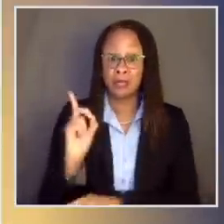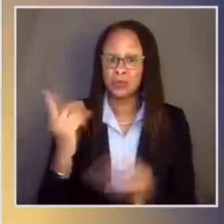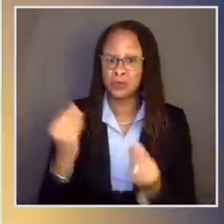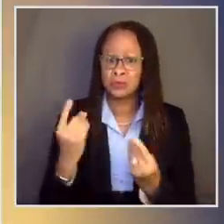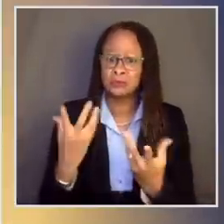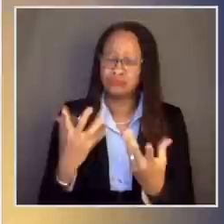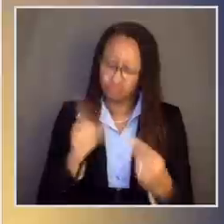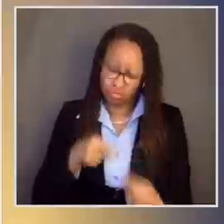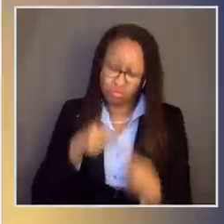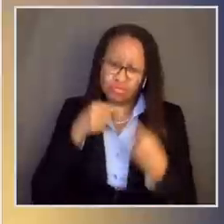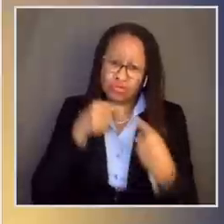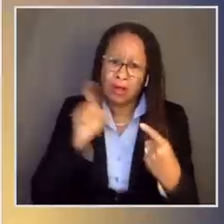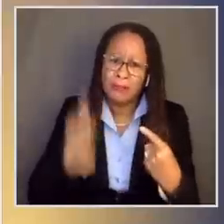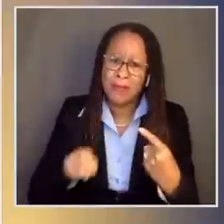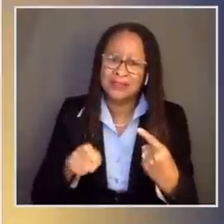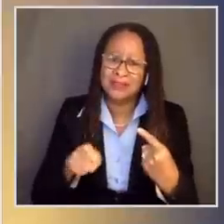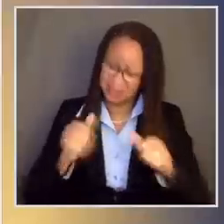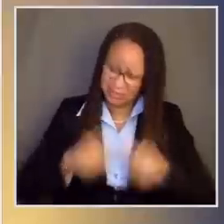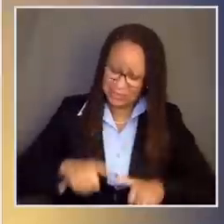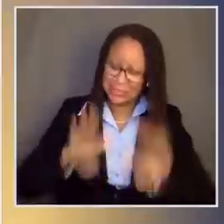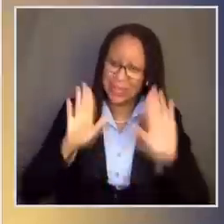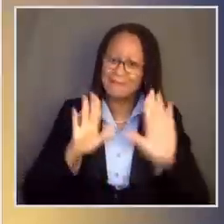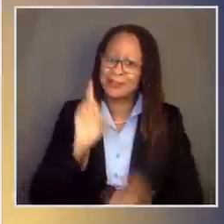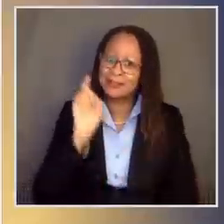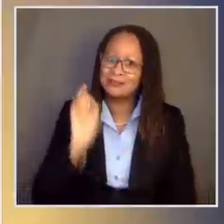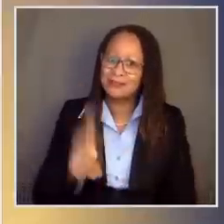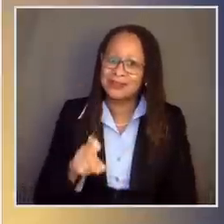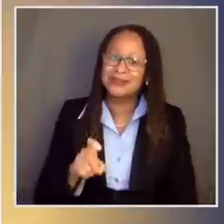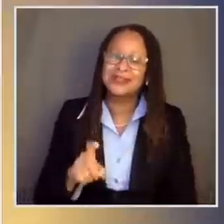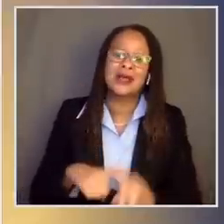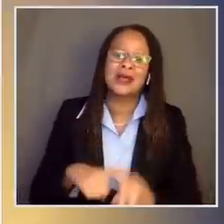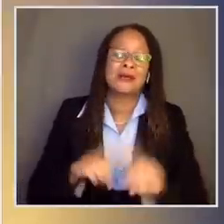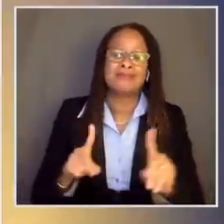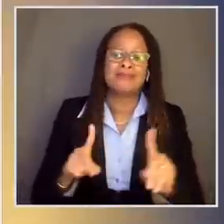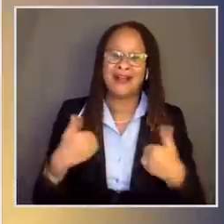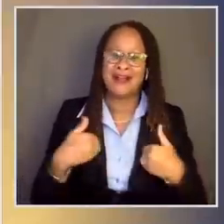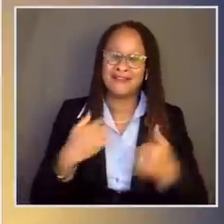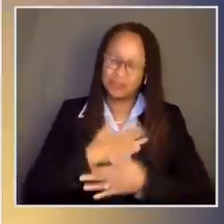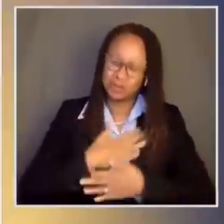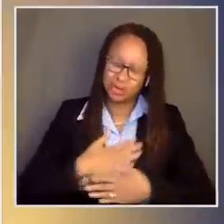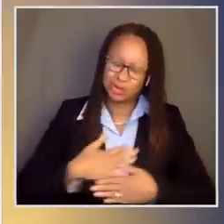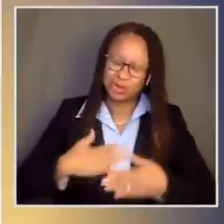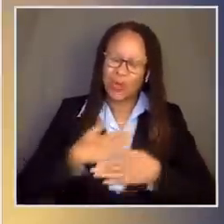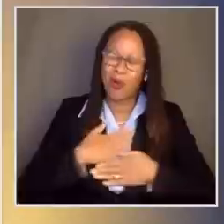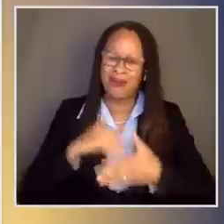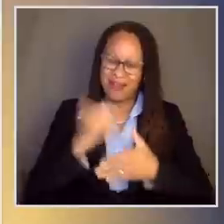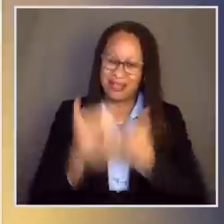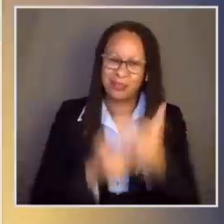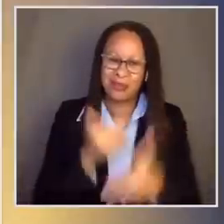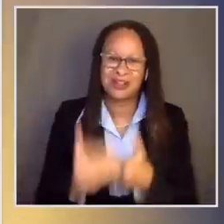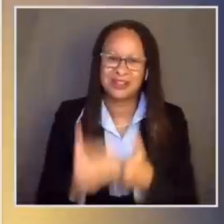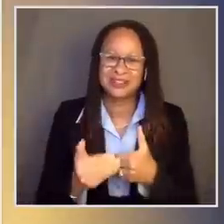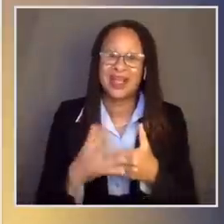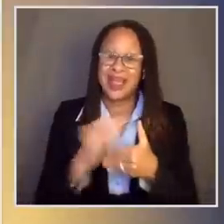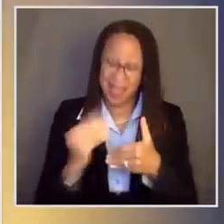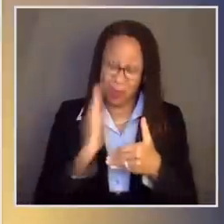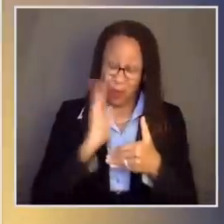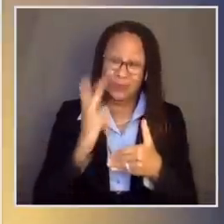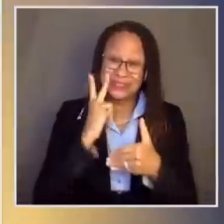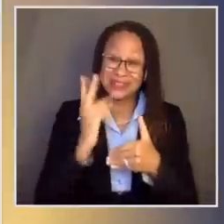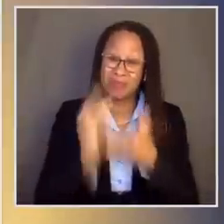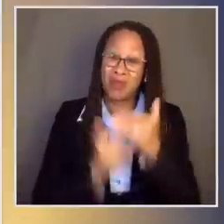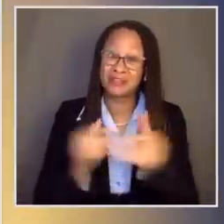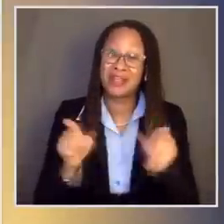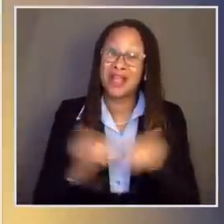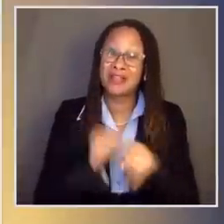It takes sacrifice, but there is joy in it, and there is progress,